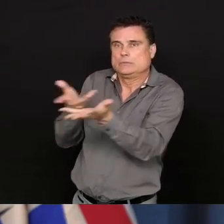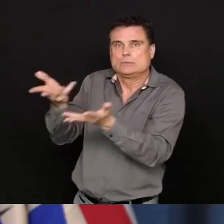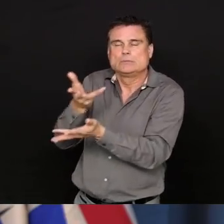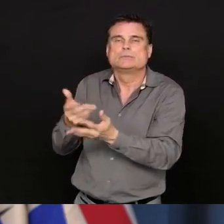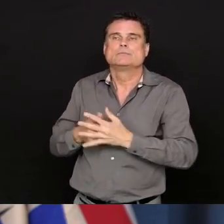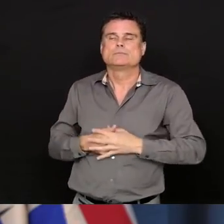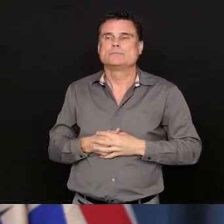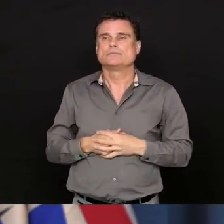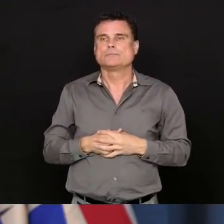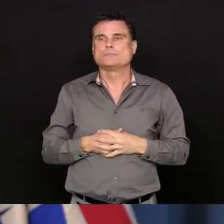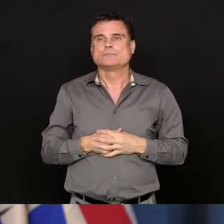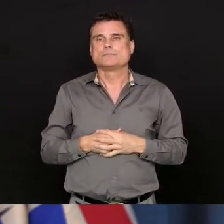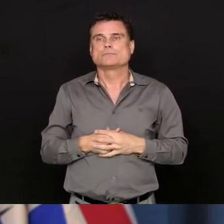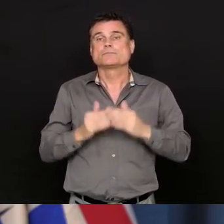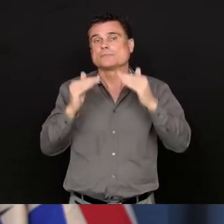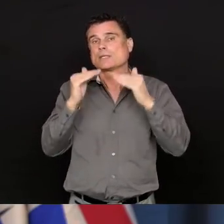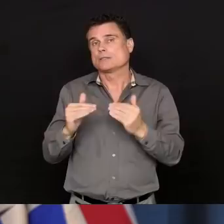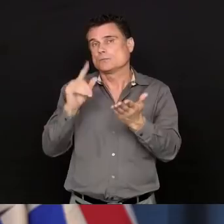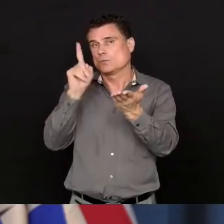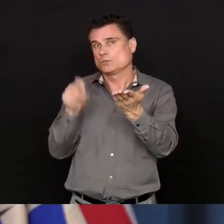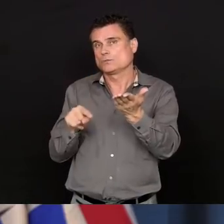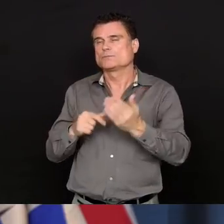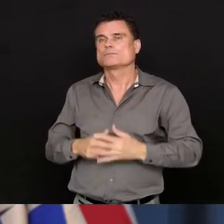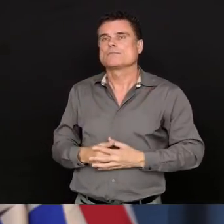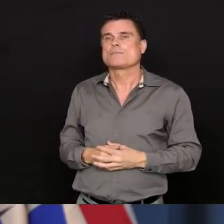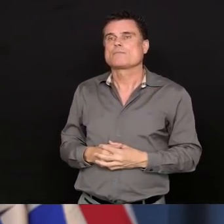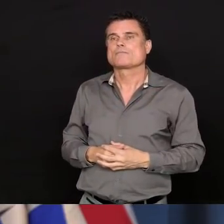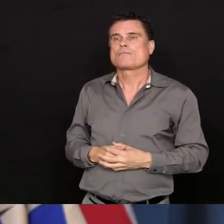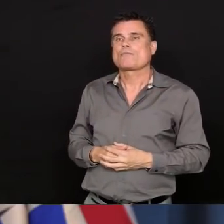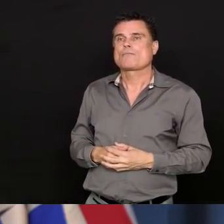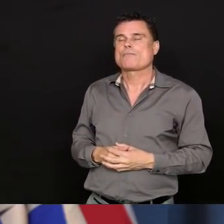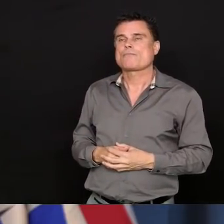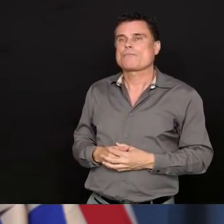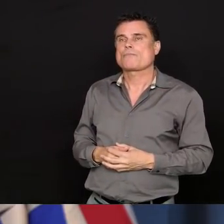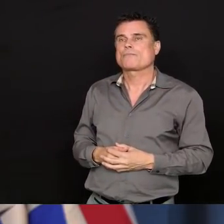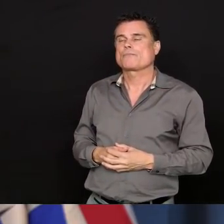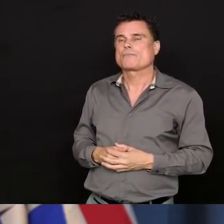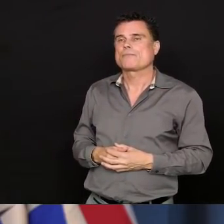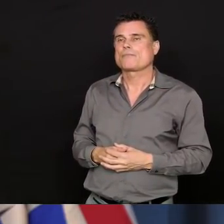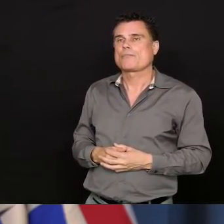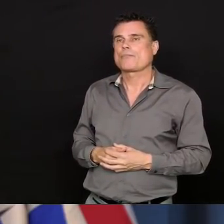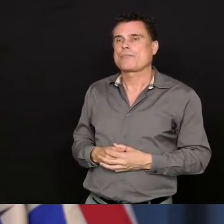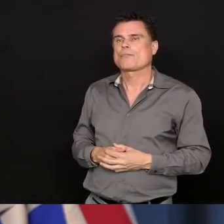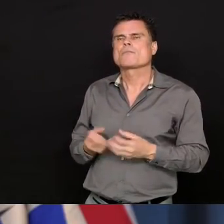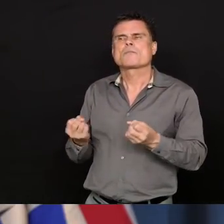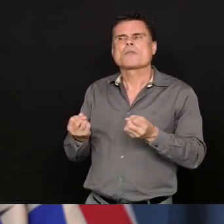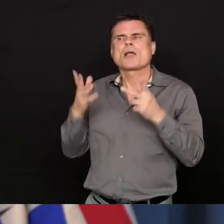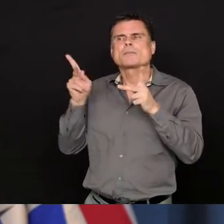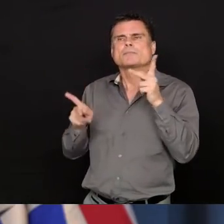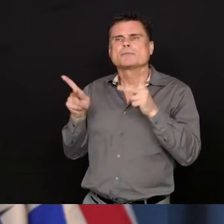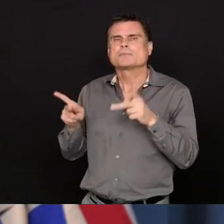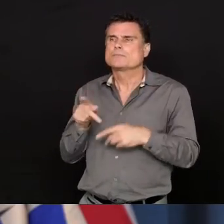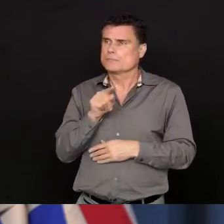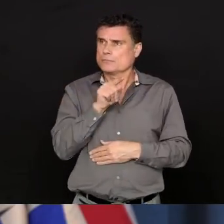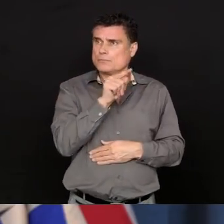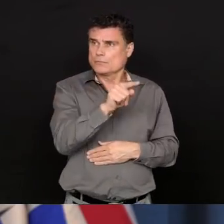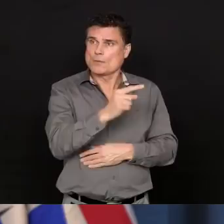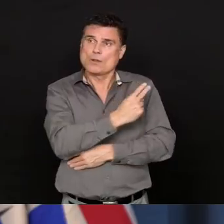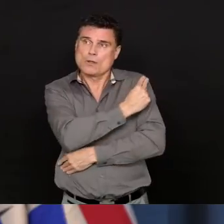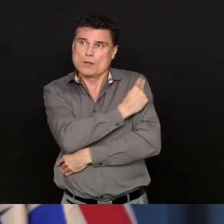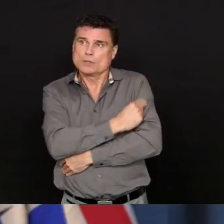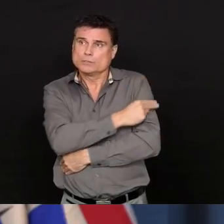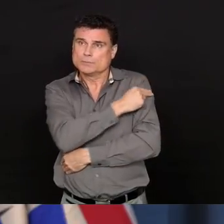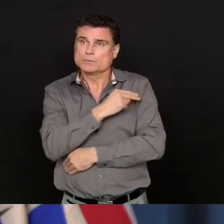numbers. Are there significant numbers of suspected but not confirmed COVID-19 patients within